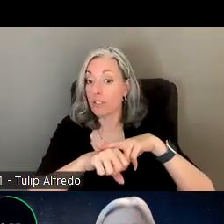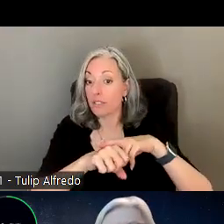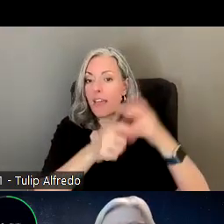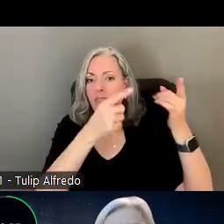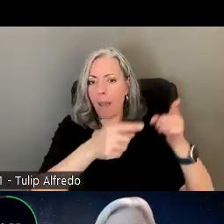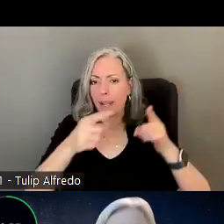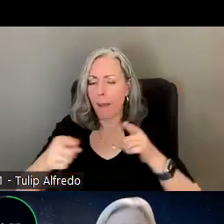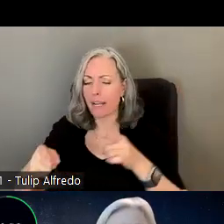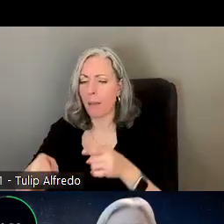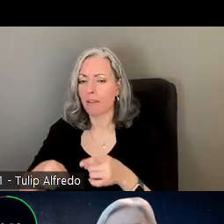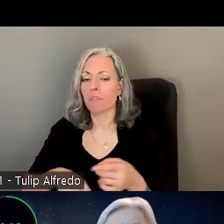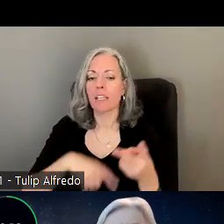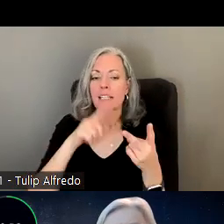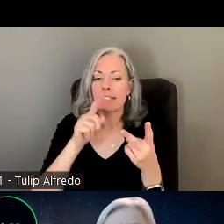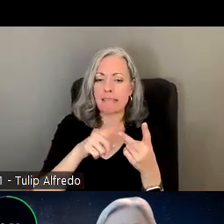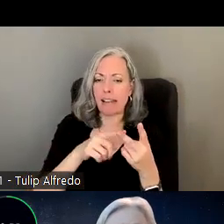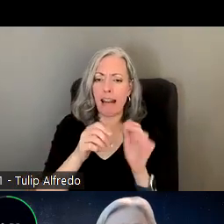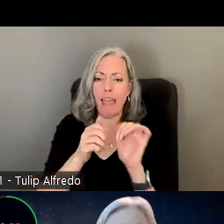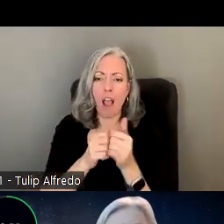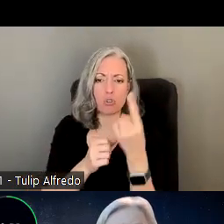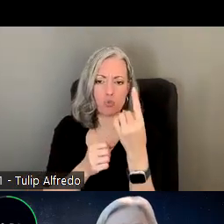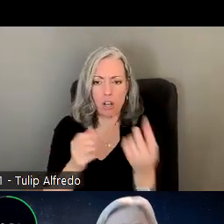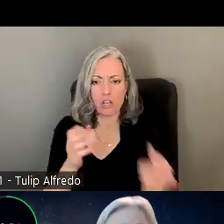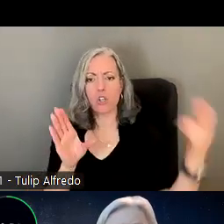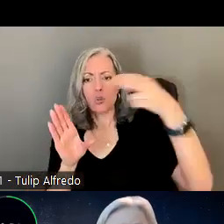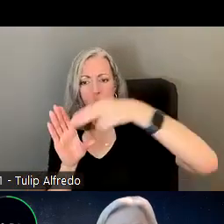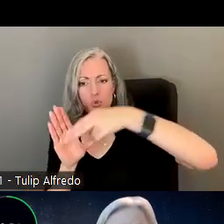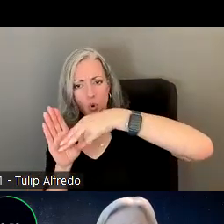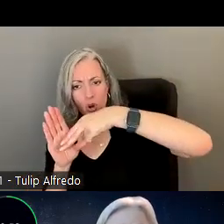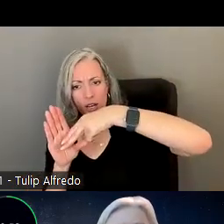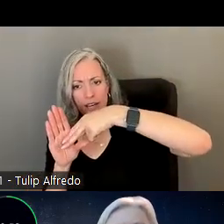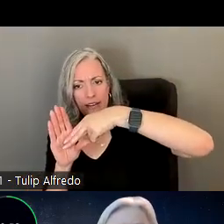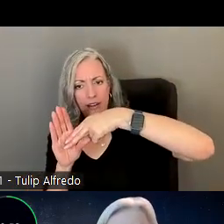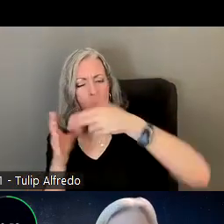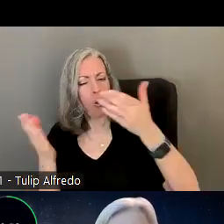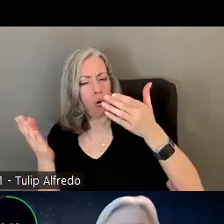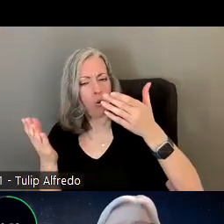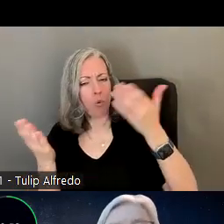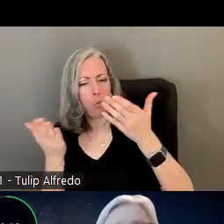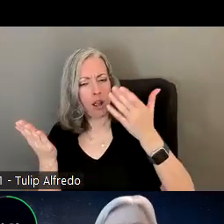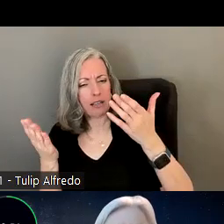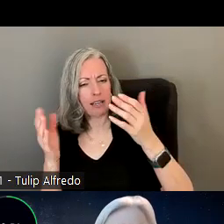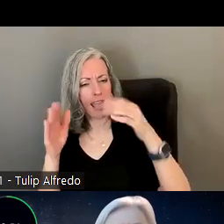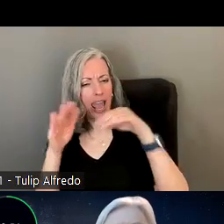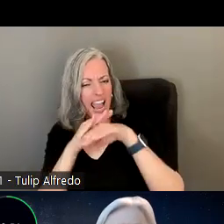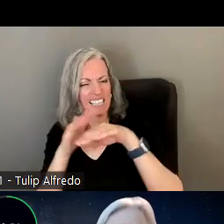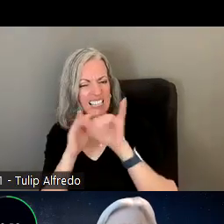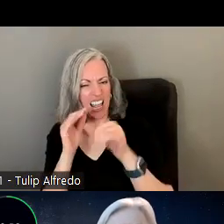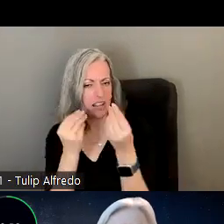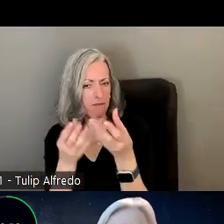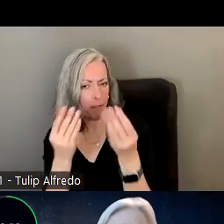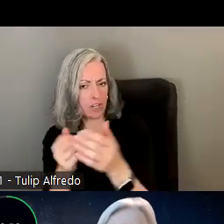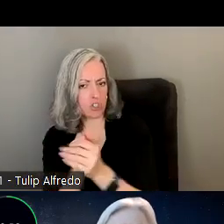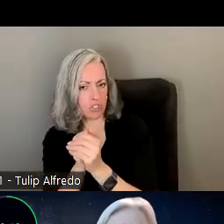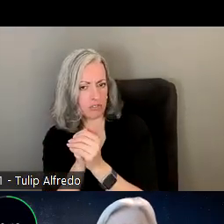second question is, how does one join? What is the criteria, or where can I access that information